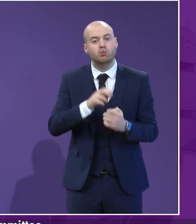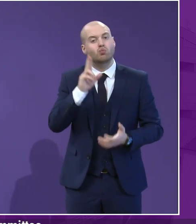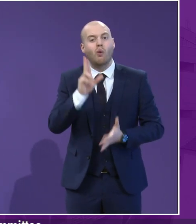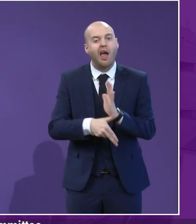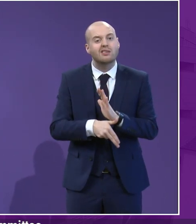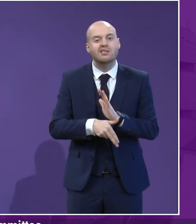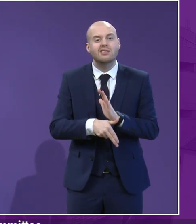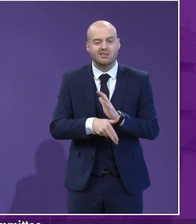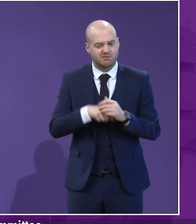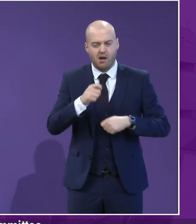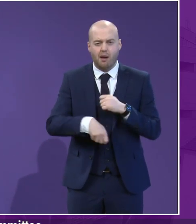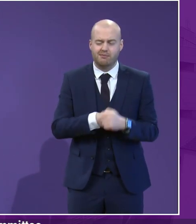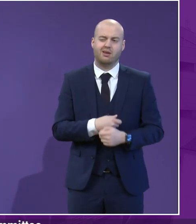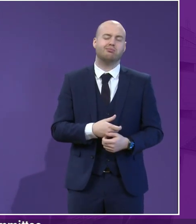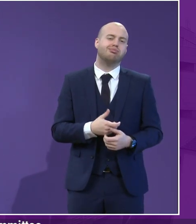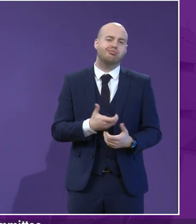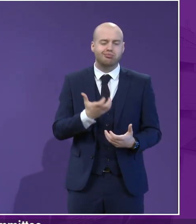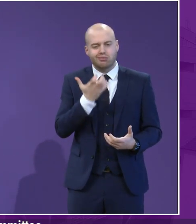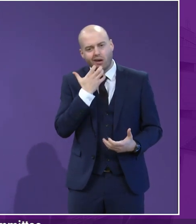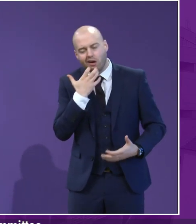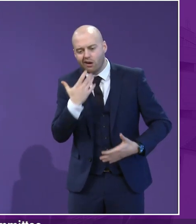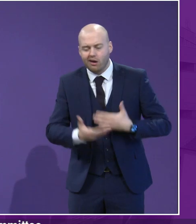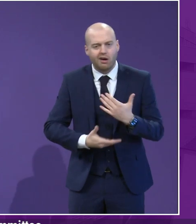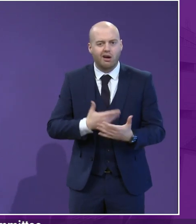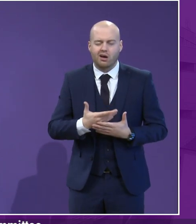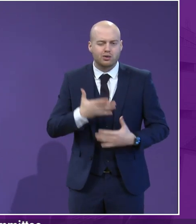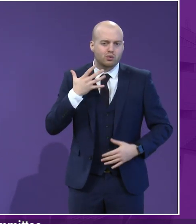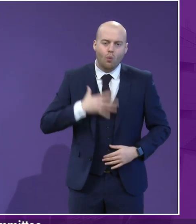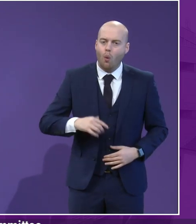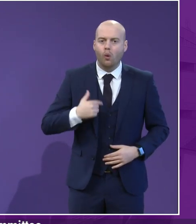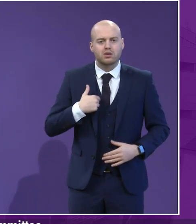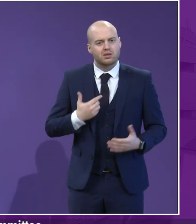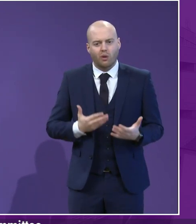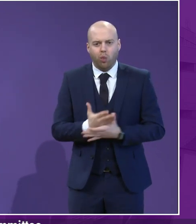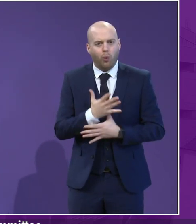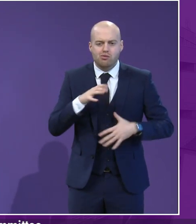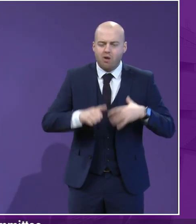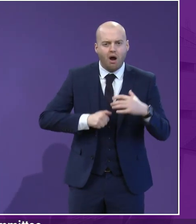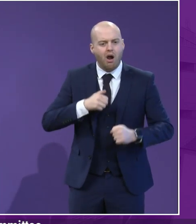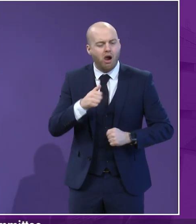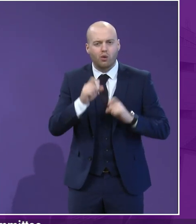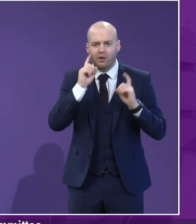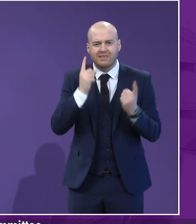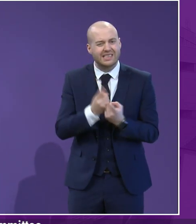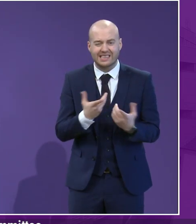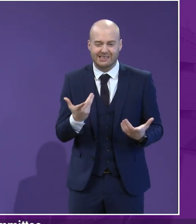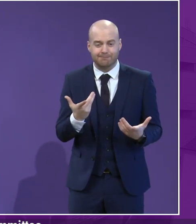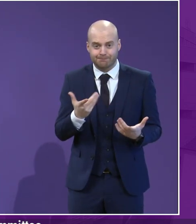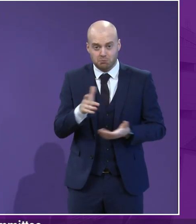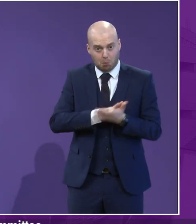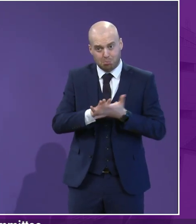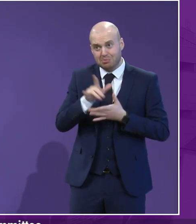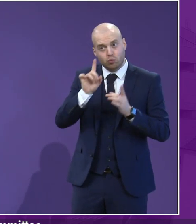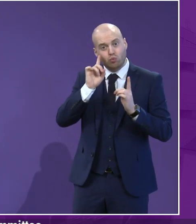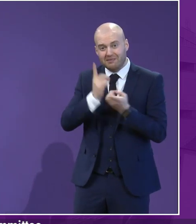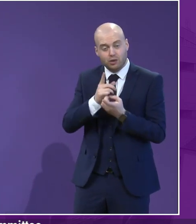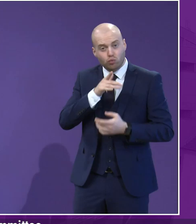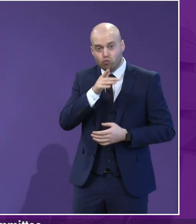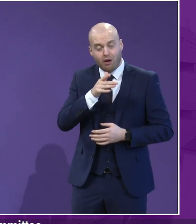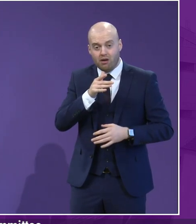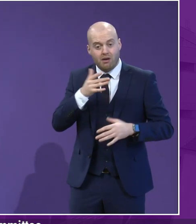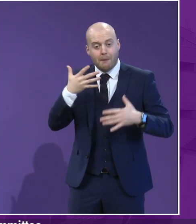these classes, as you were saying, but it takes for someone to intervene for the student to find that out, and a lot of the time they're going to be put